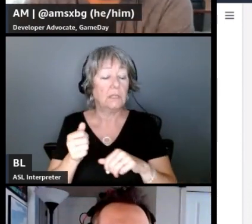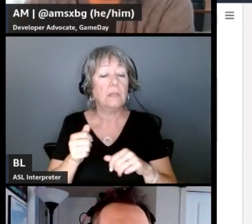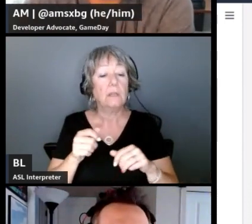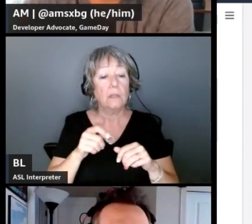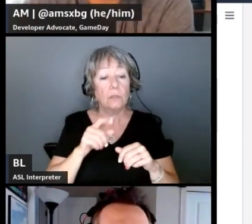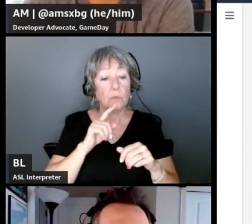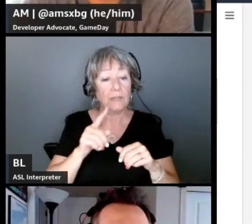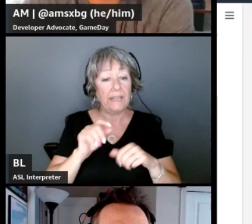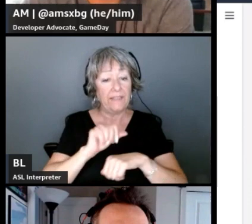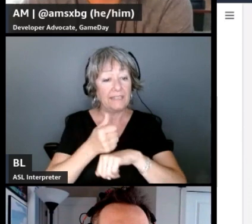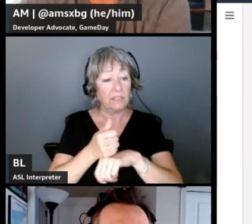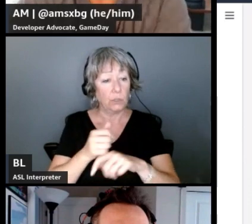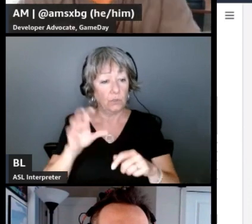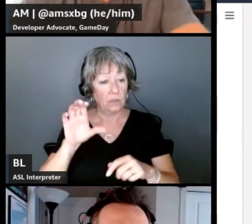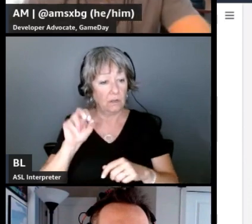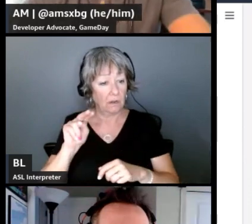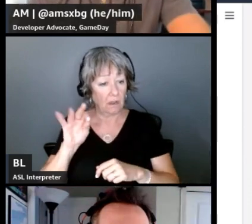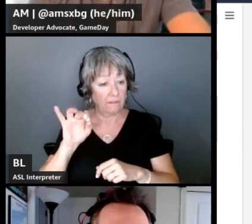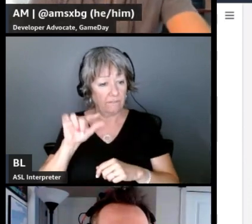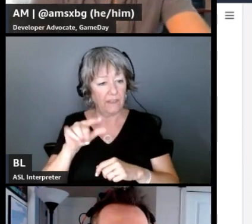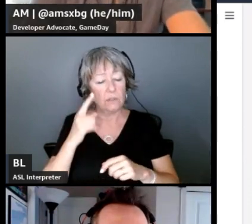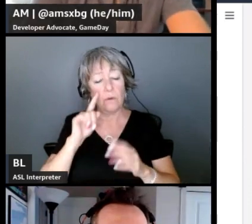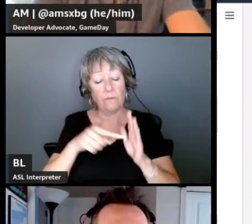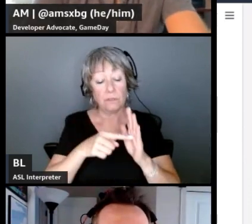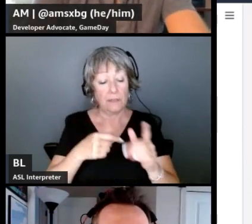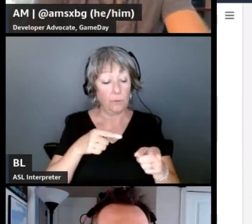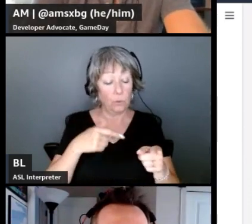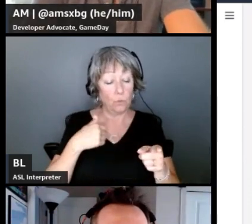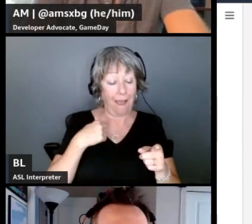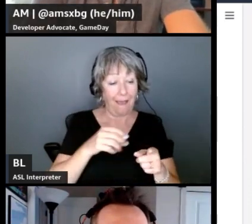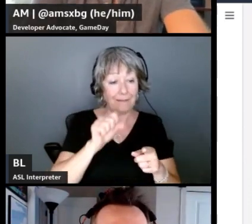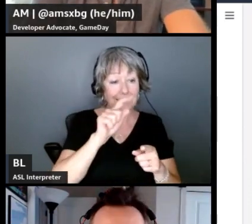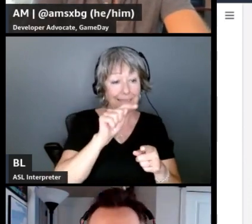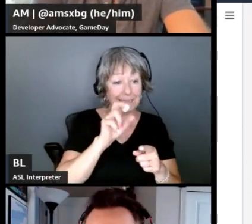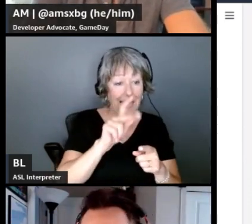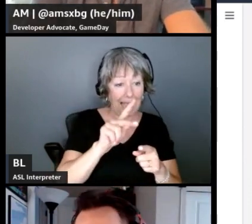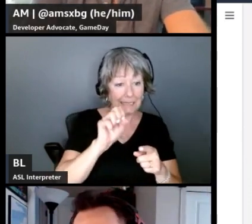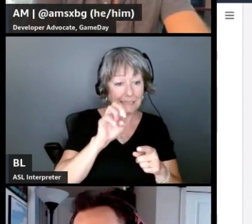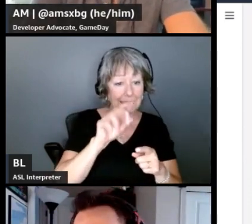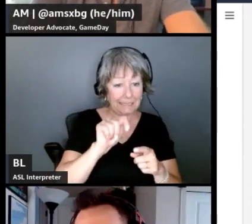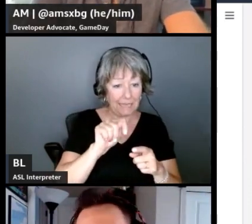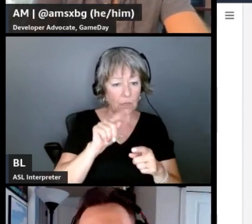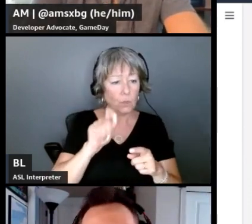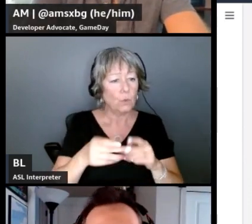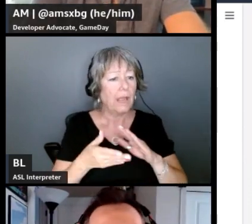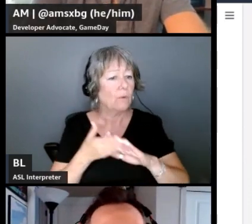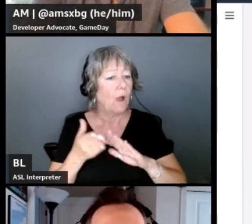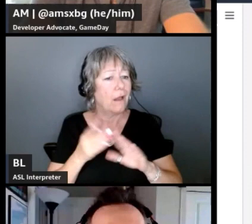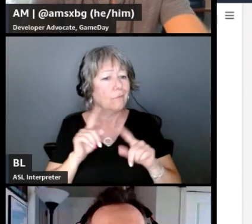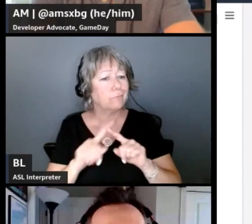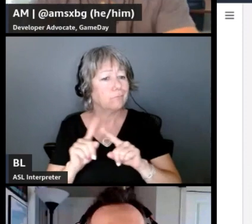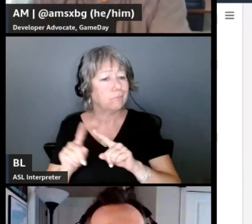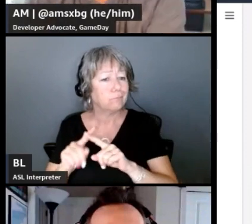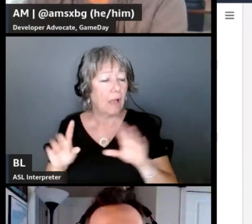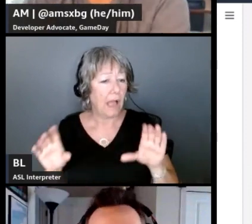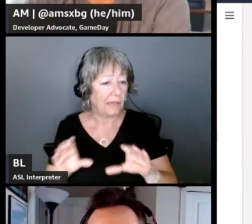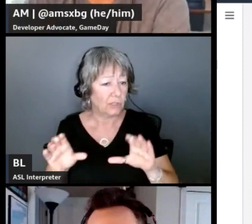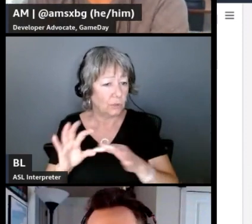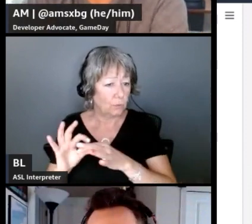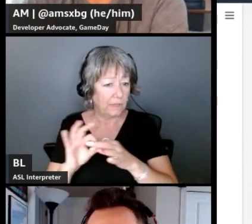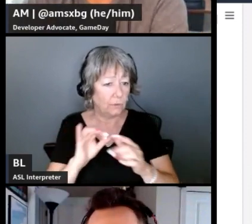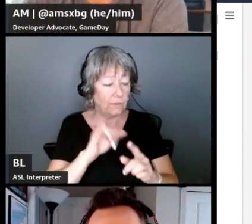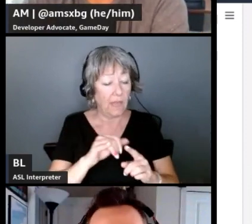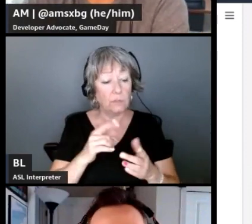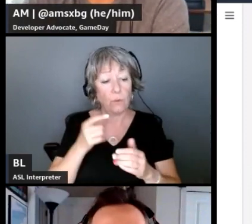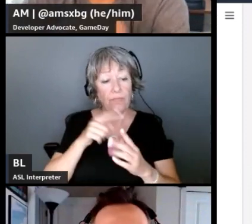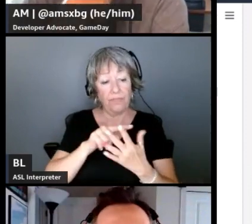is, let's say you have a particular stack set, right? You can run a bunch of operation on the same stack set. Operations such as, hey, this stack set I want to deploy